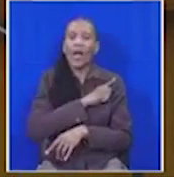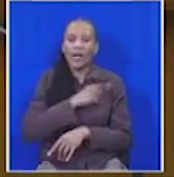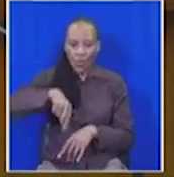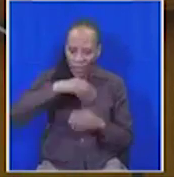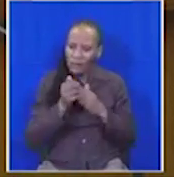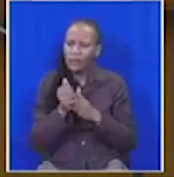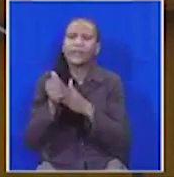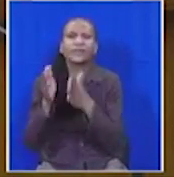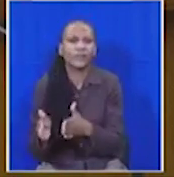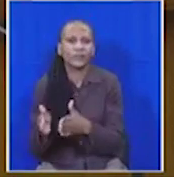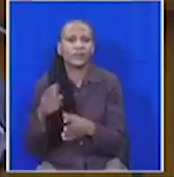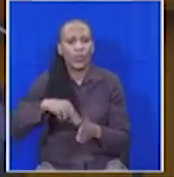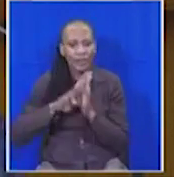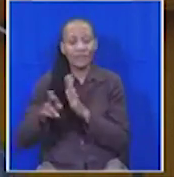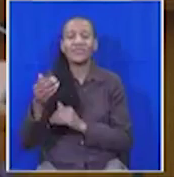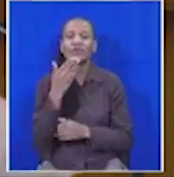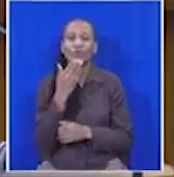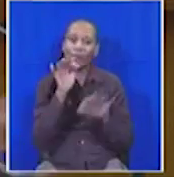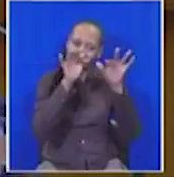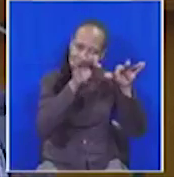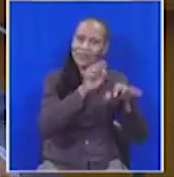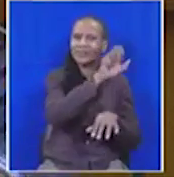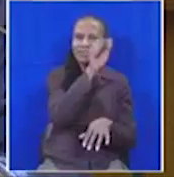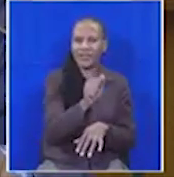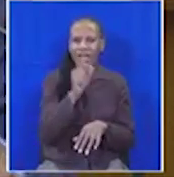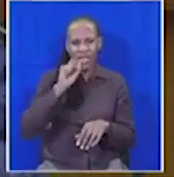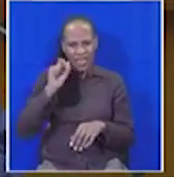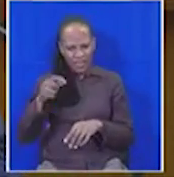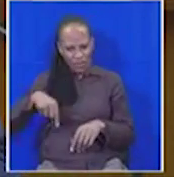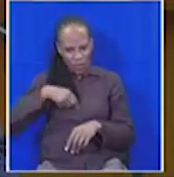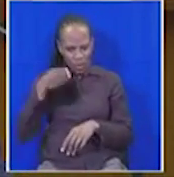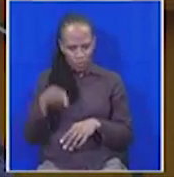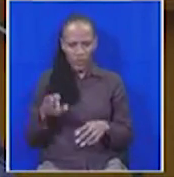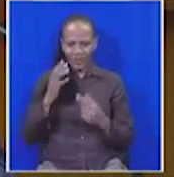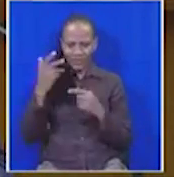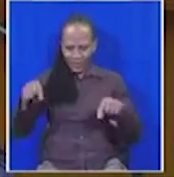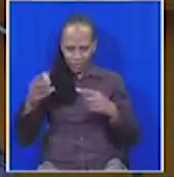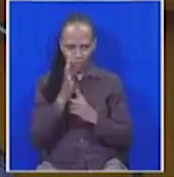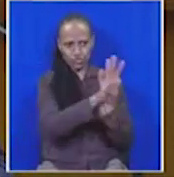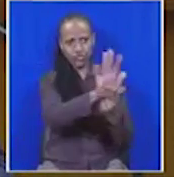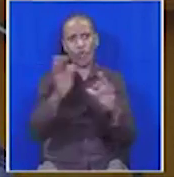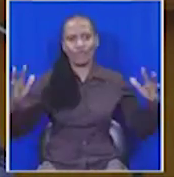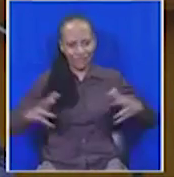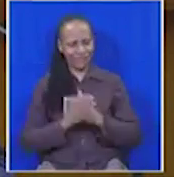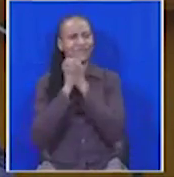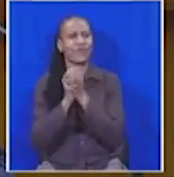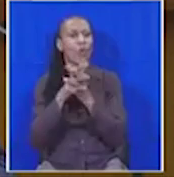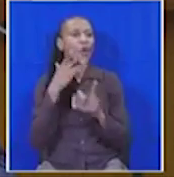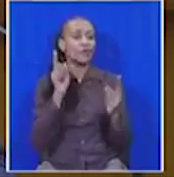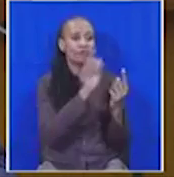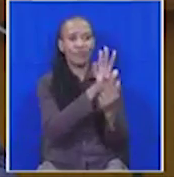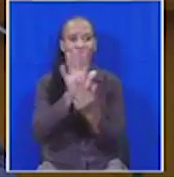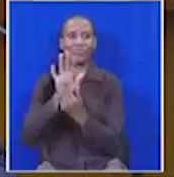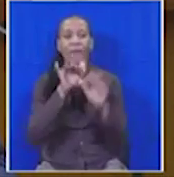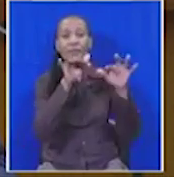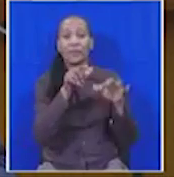and representatives of the people. If we cannot convey a united front towards matters of public importance that could